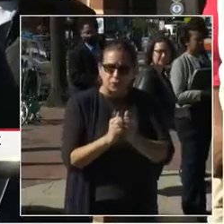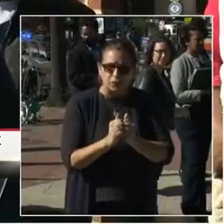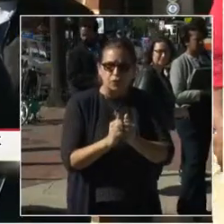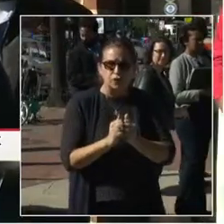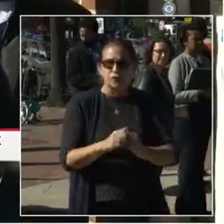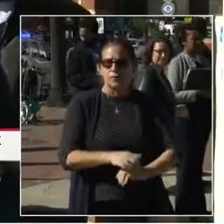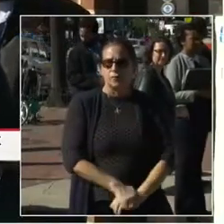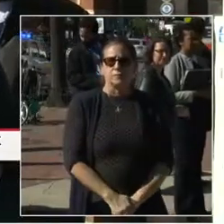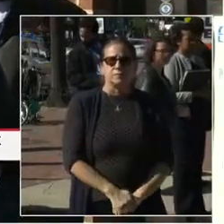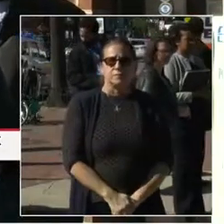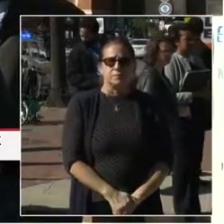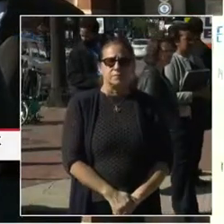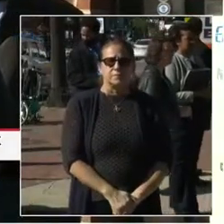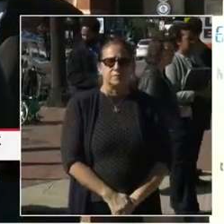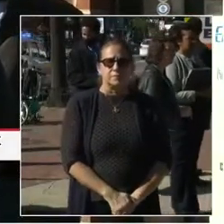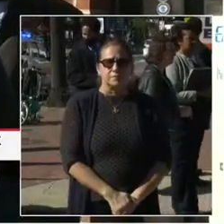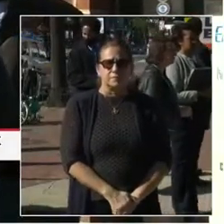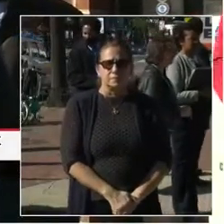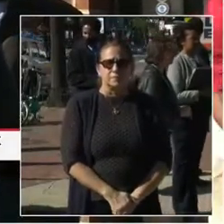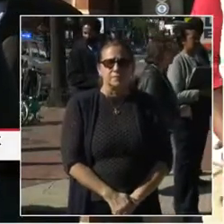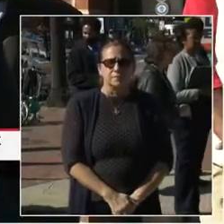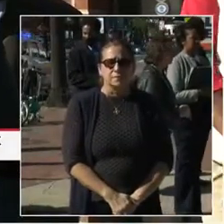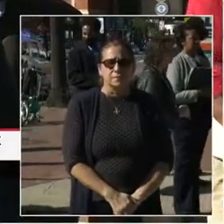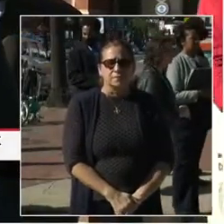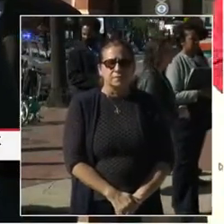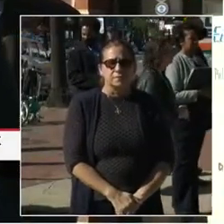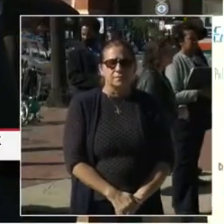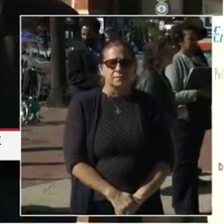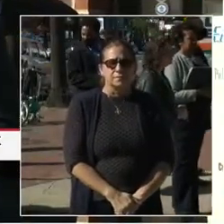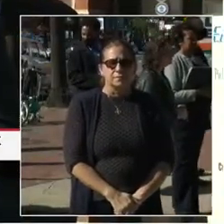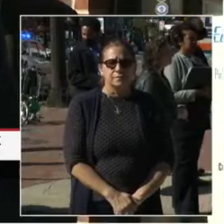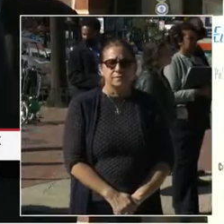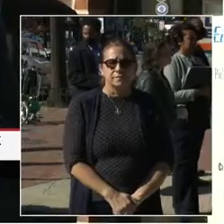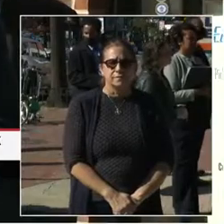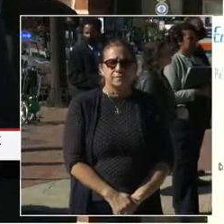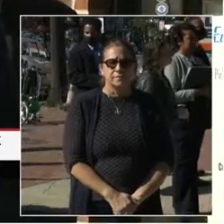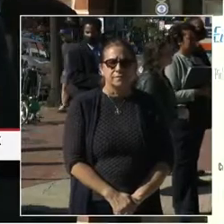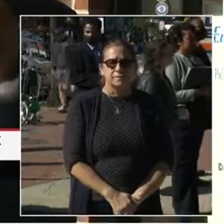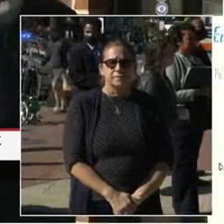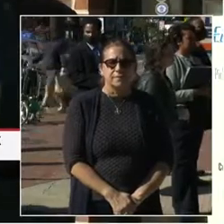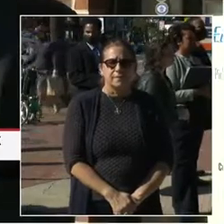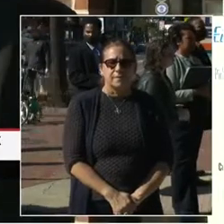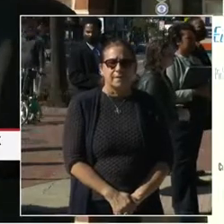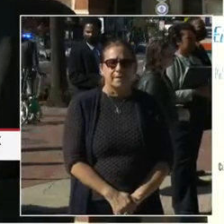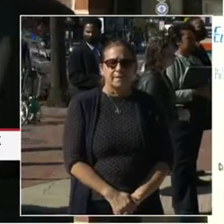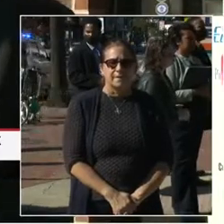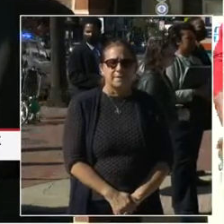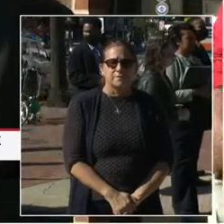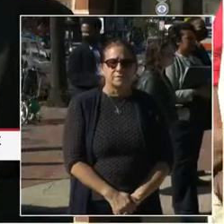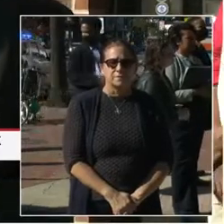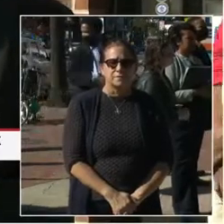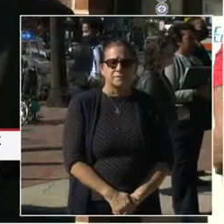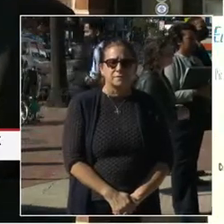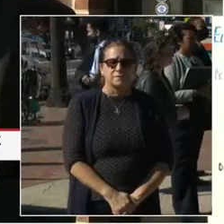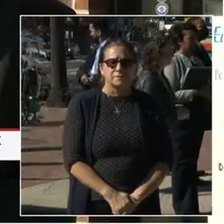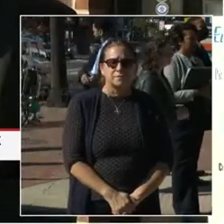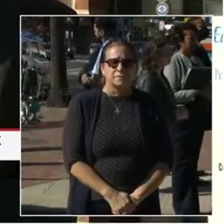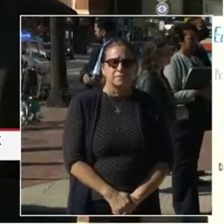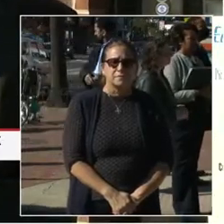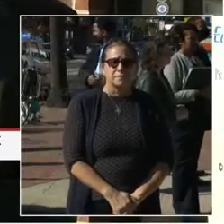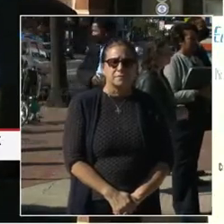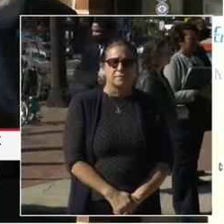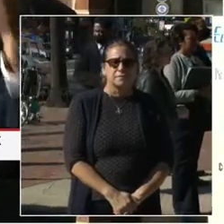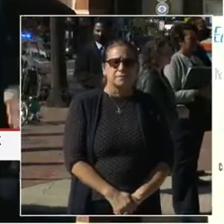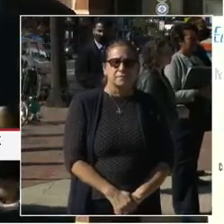asking for permission. You think about this. We live in a city that is steeped in history. Our churches,